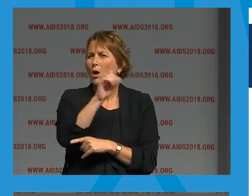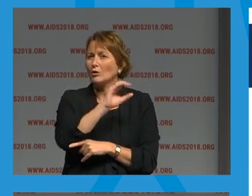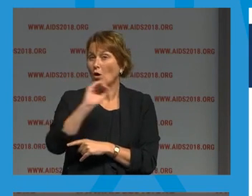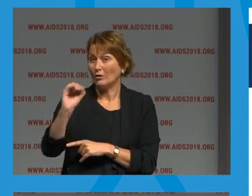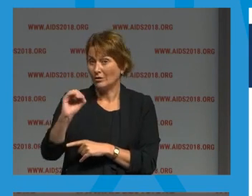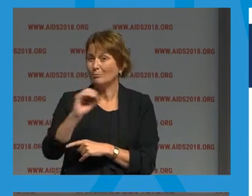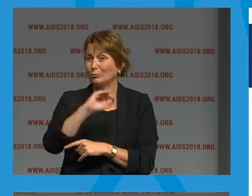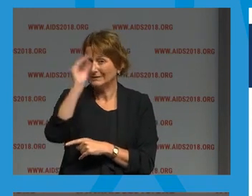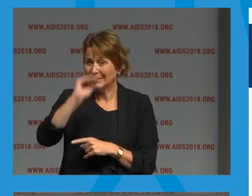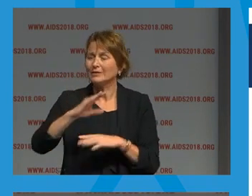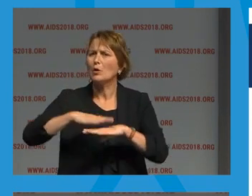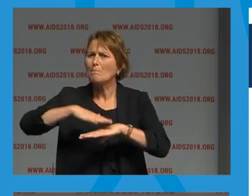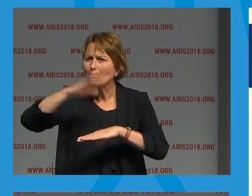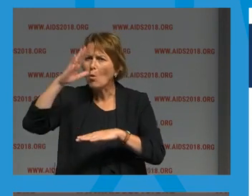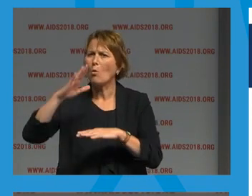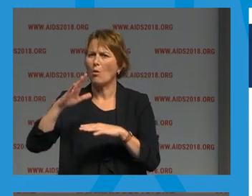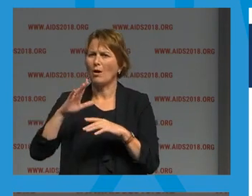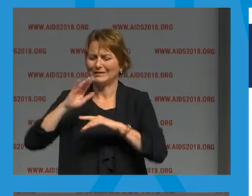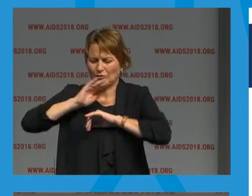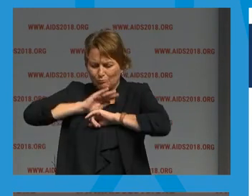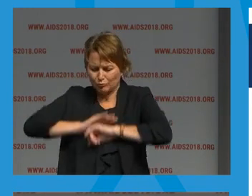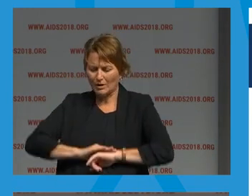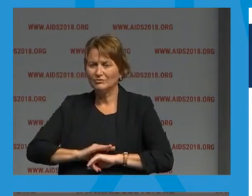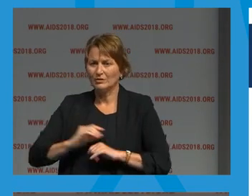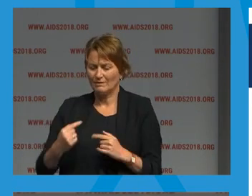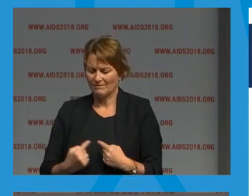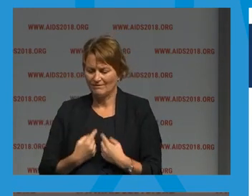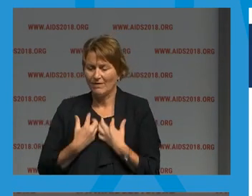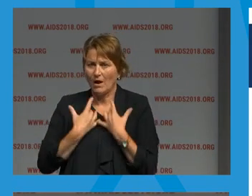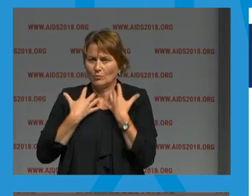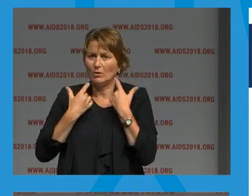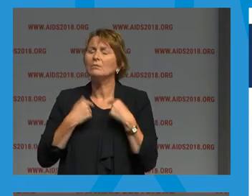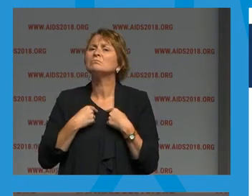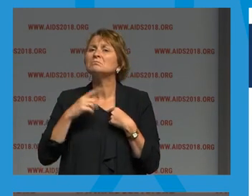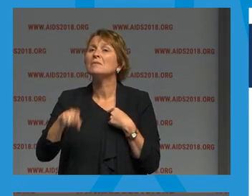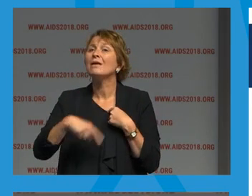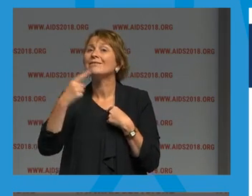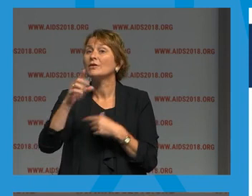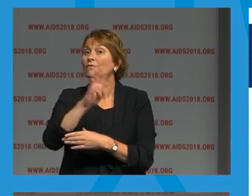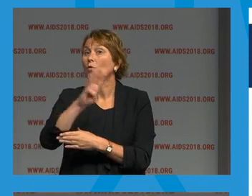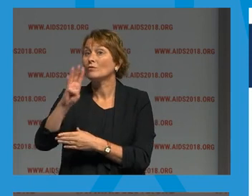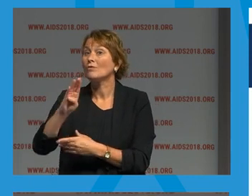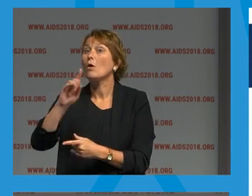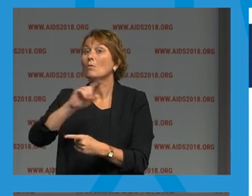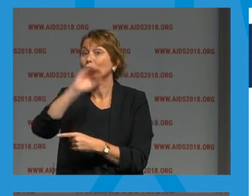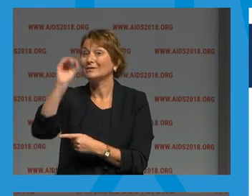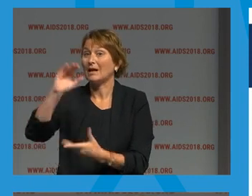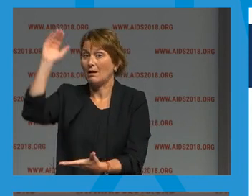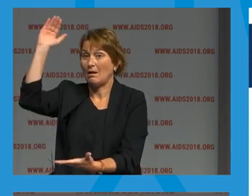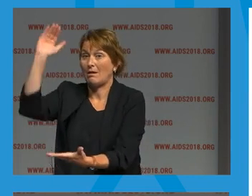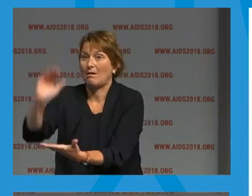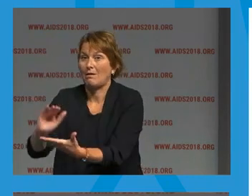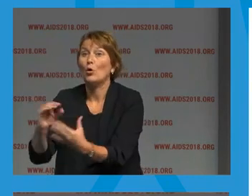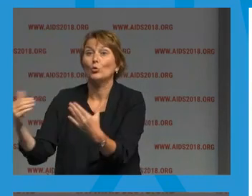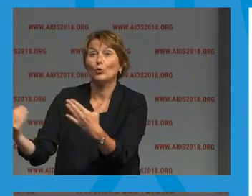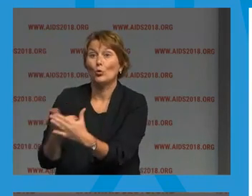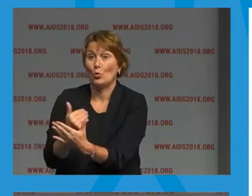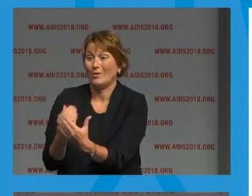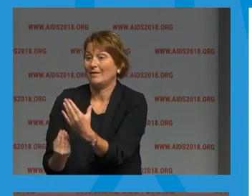than 5 years, and that resulted in a greater than 44% decline in new